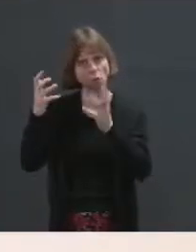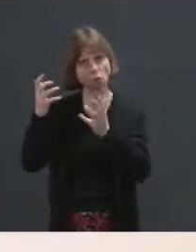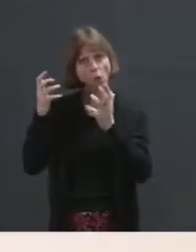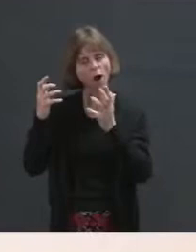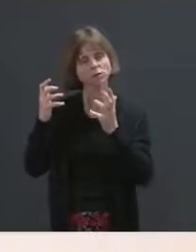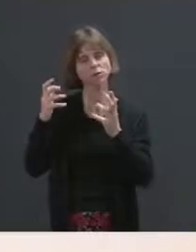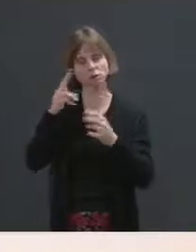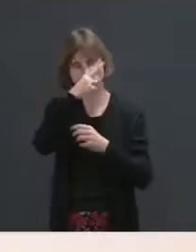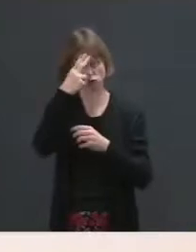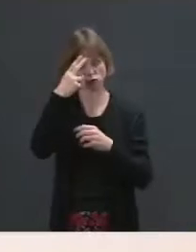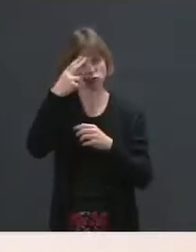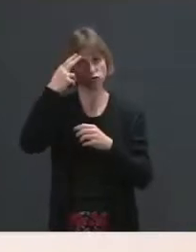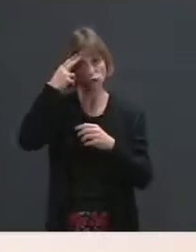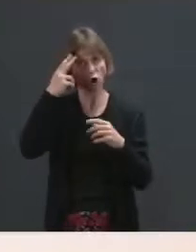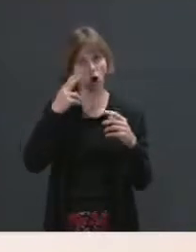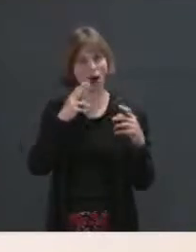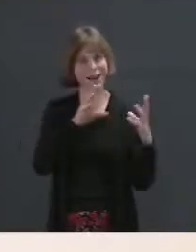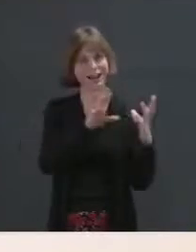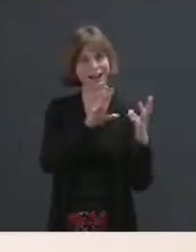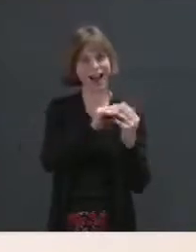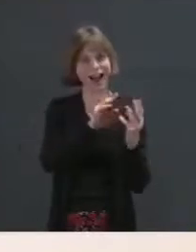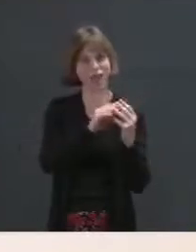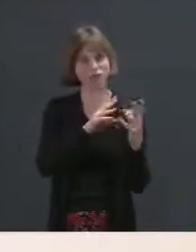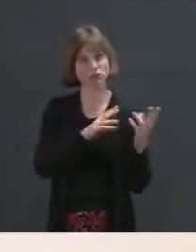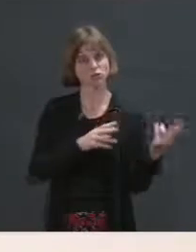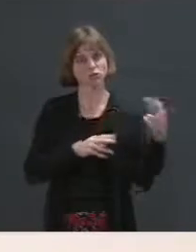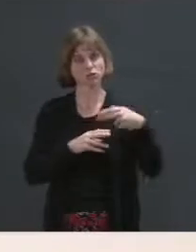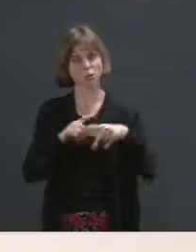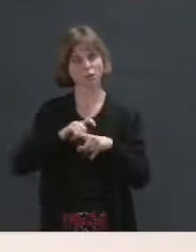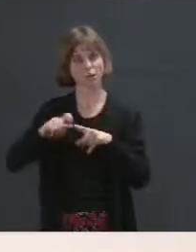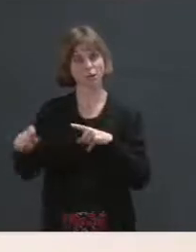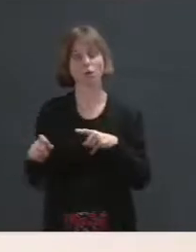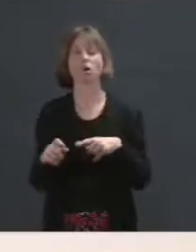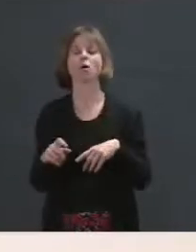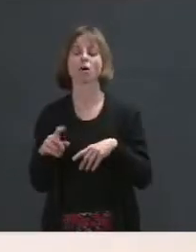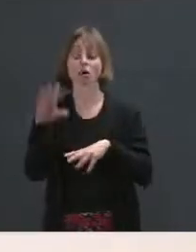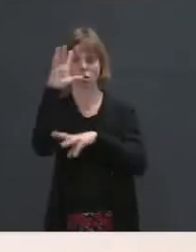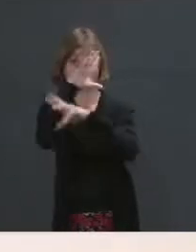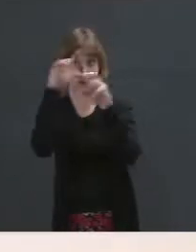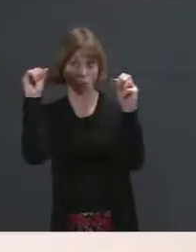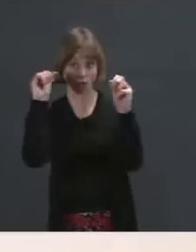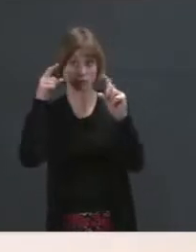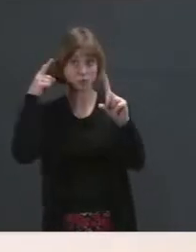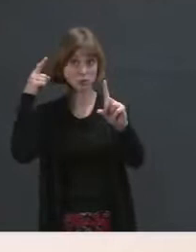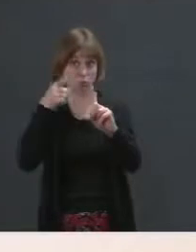call? The president's intention, as is the intention of this government, is to